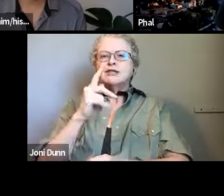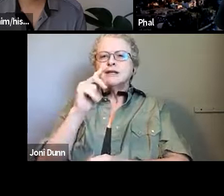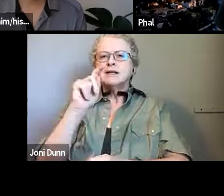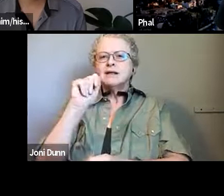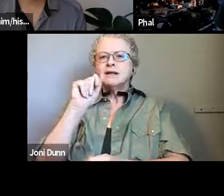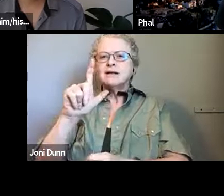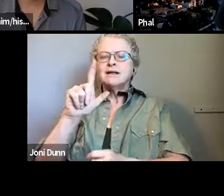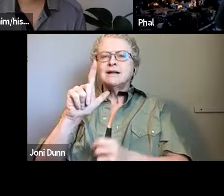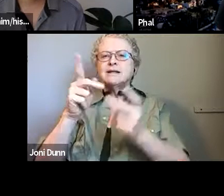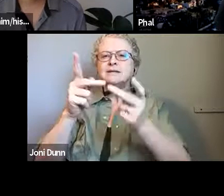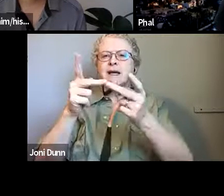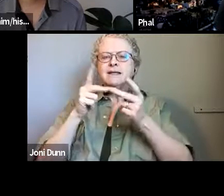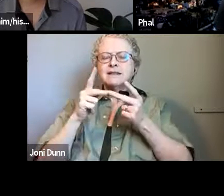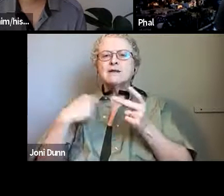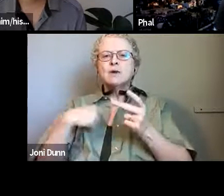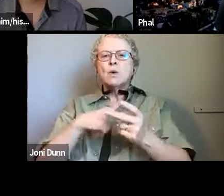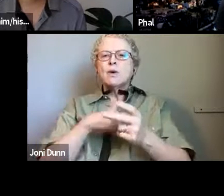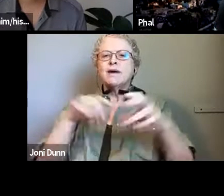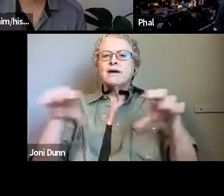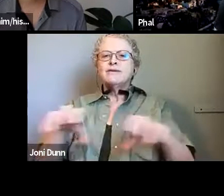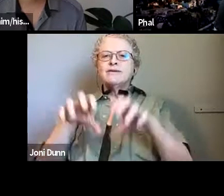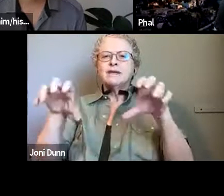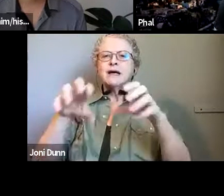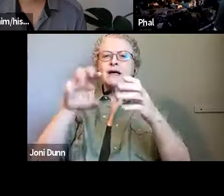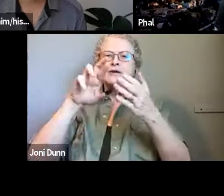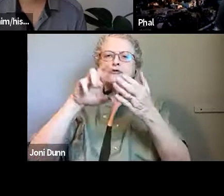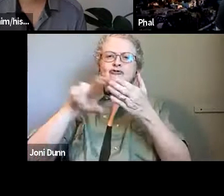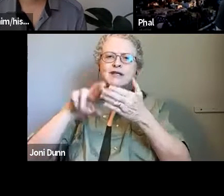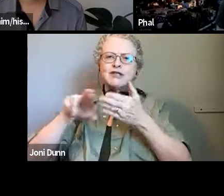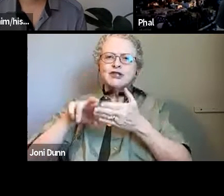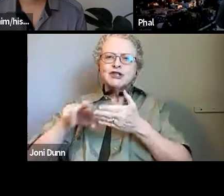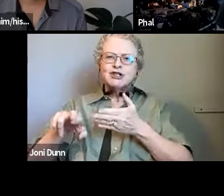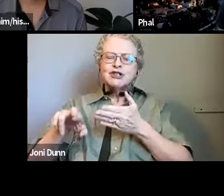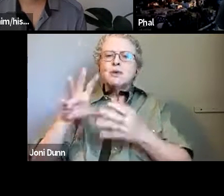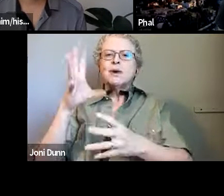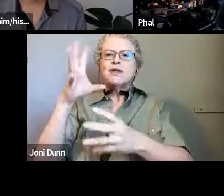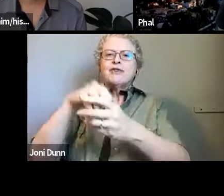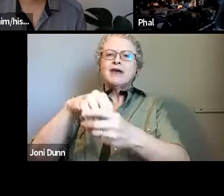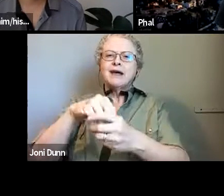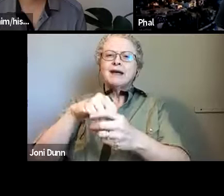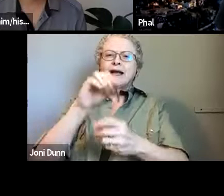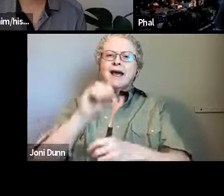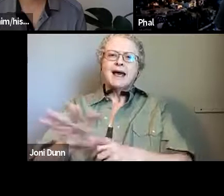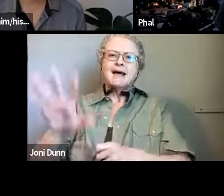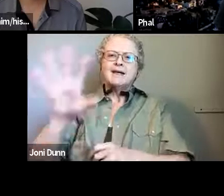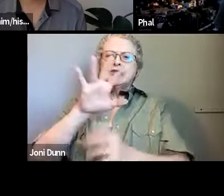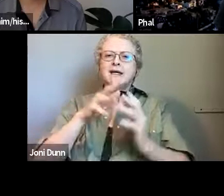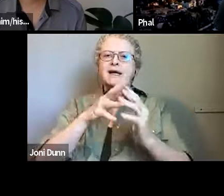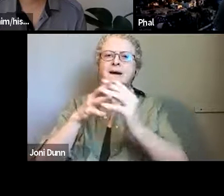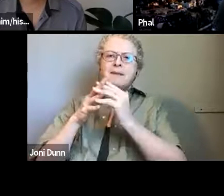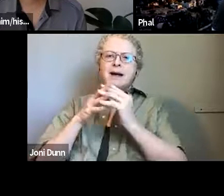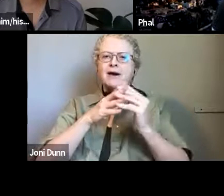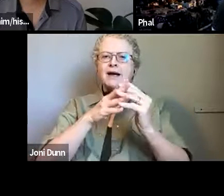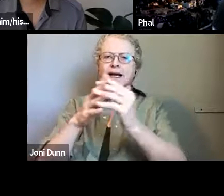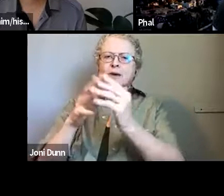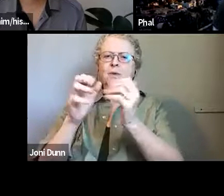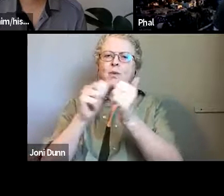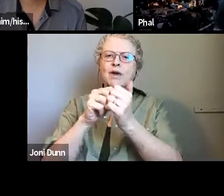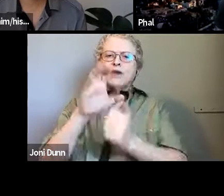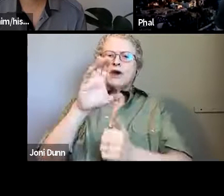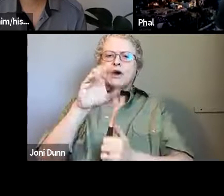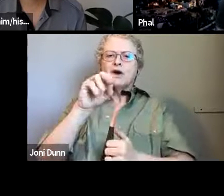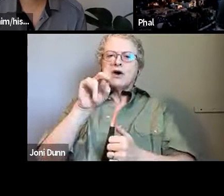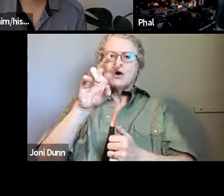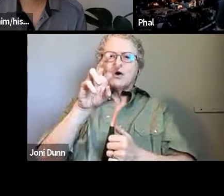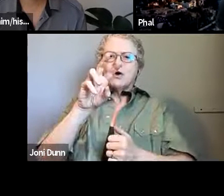we've also done that I think also speaks to that question of within Asian American communities, given COVID-19 and what's happening